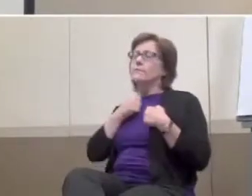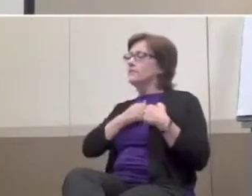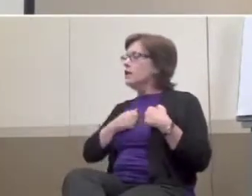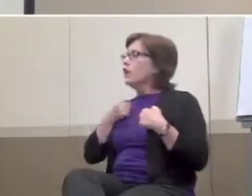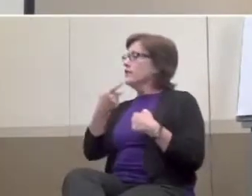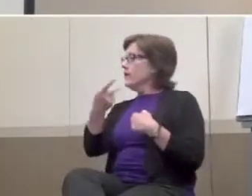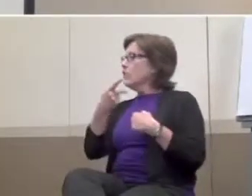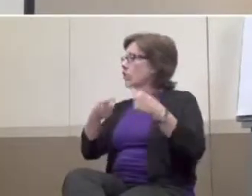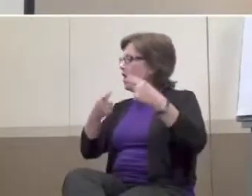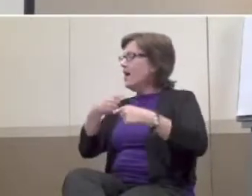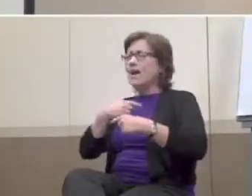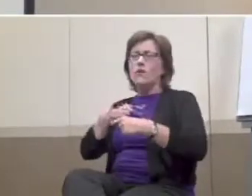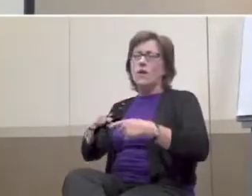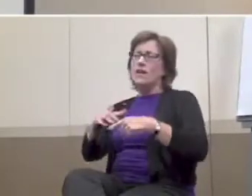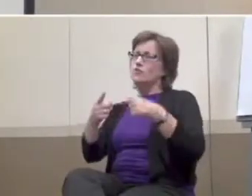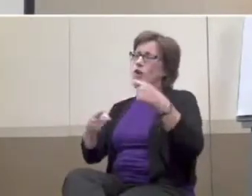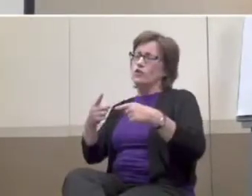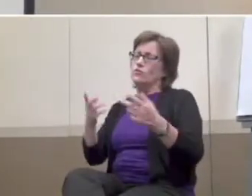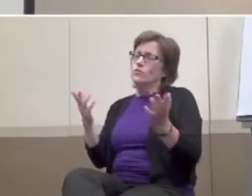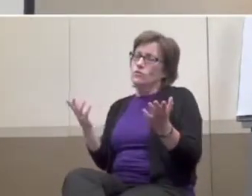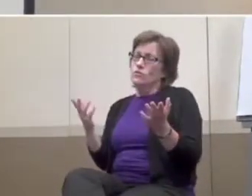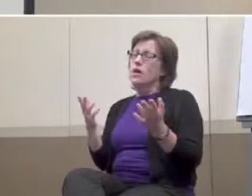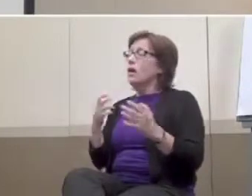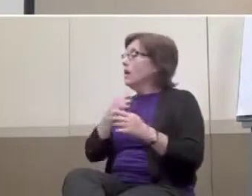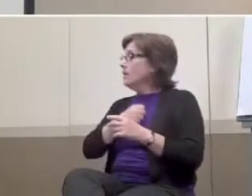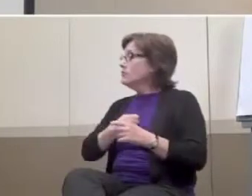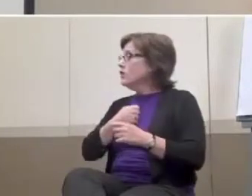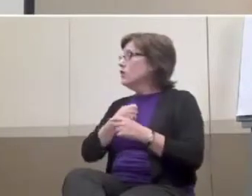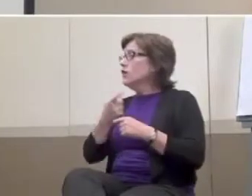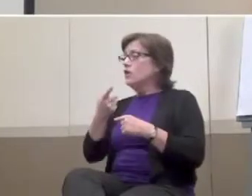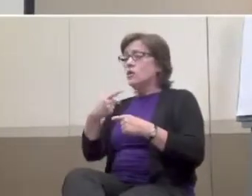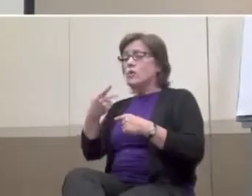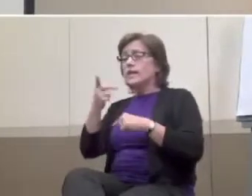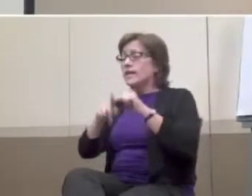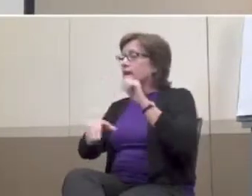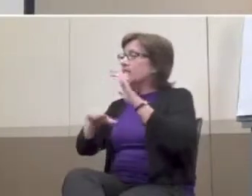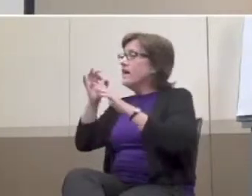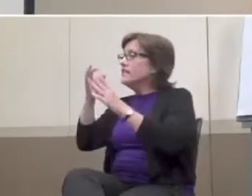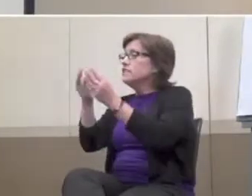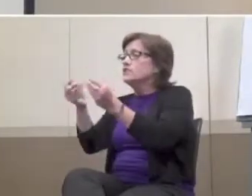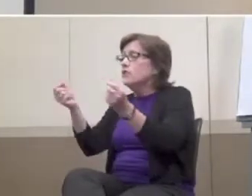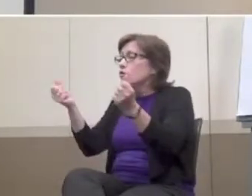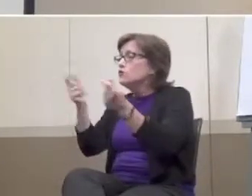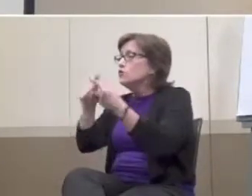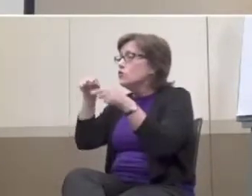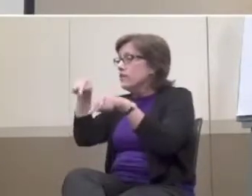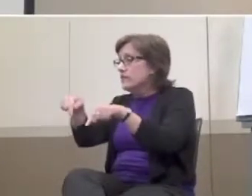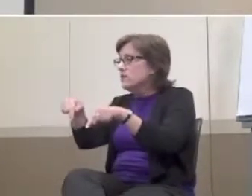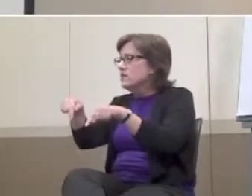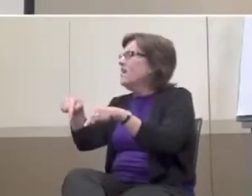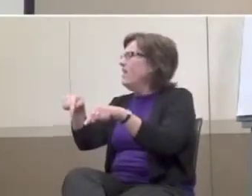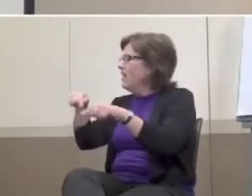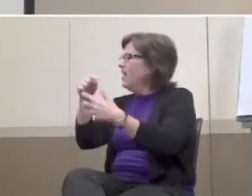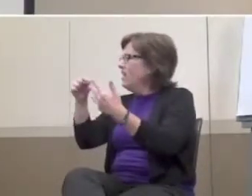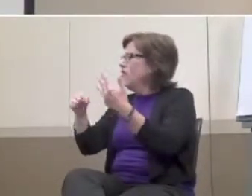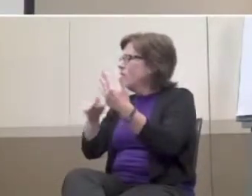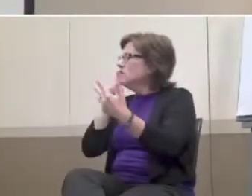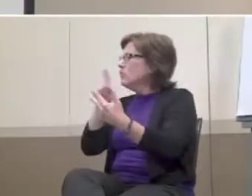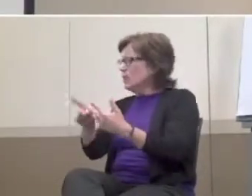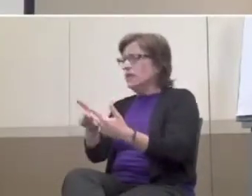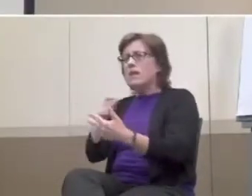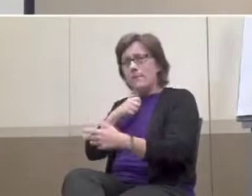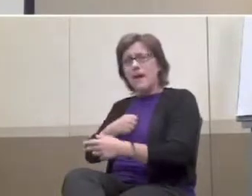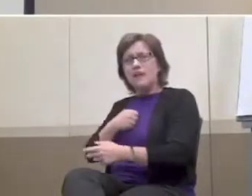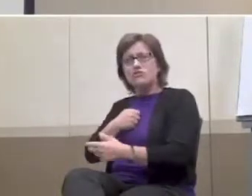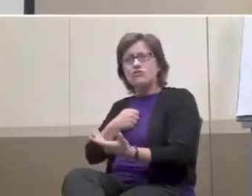arguing. I don't like arguing with you. I'm sorry that we can't seem to find some type of a solution to this. Those are legitimate apologies that